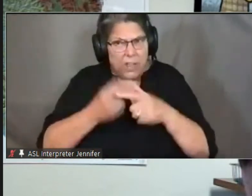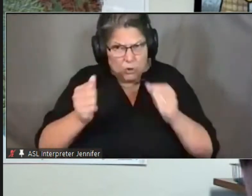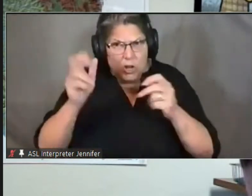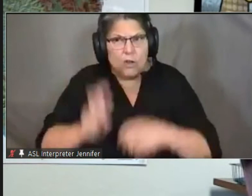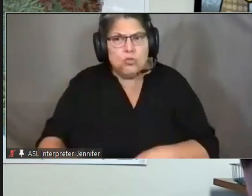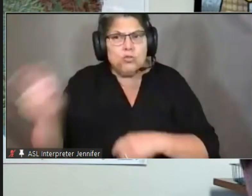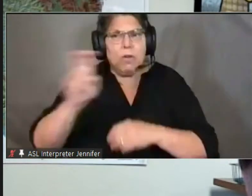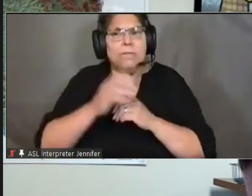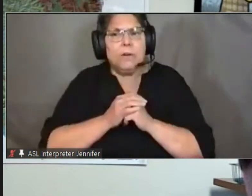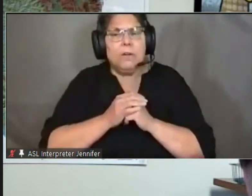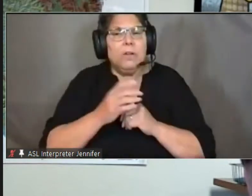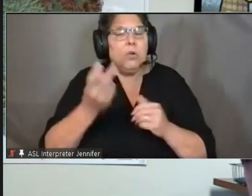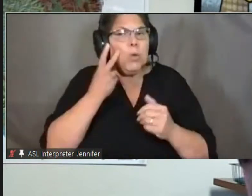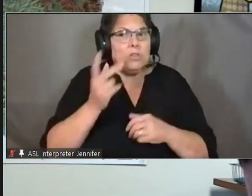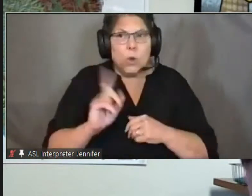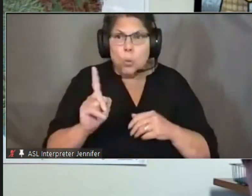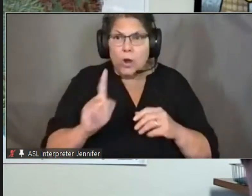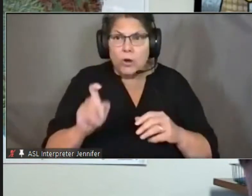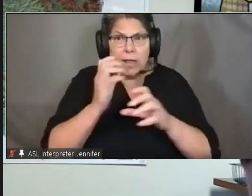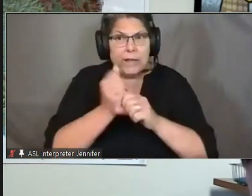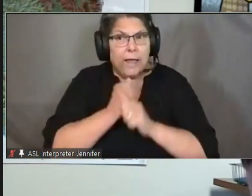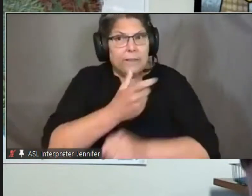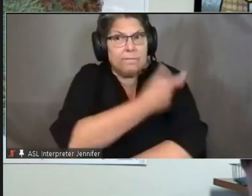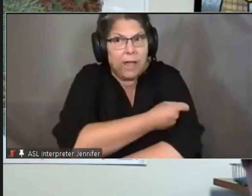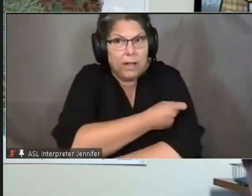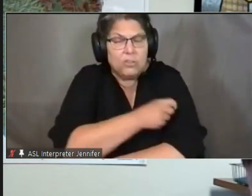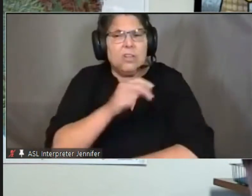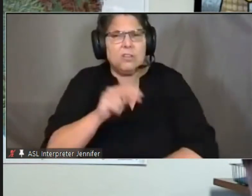events, it's on our website, or call